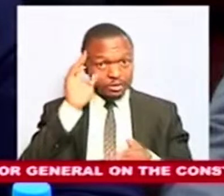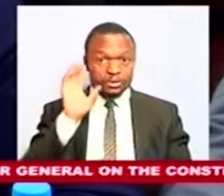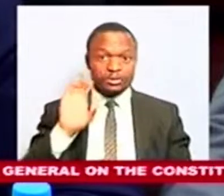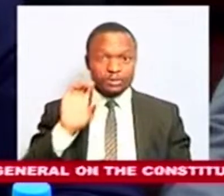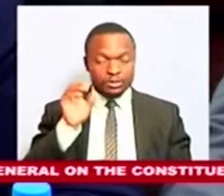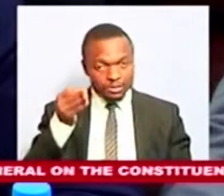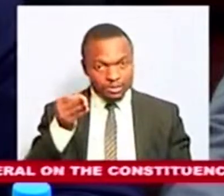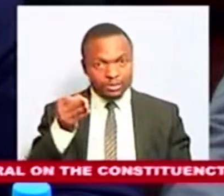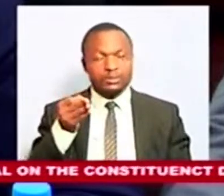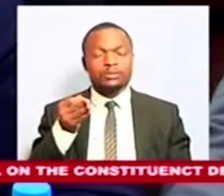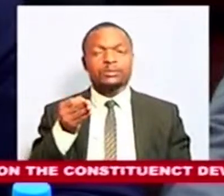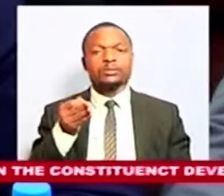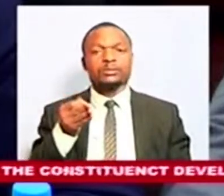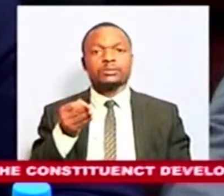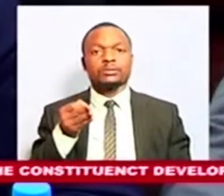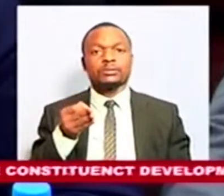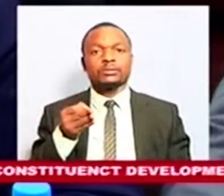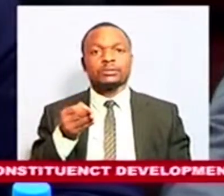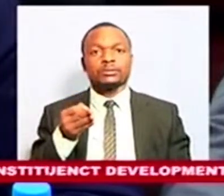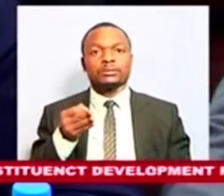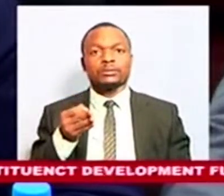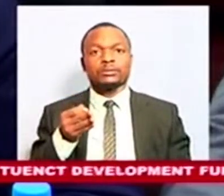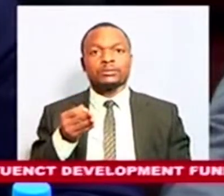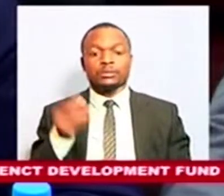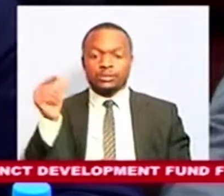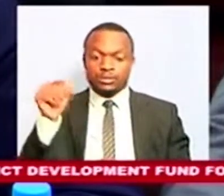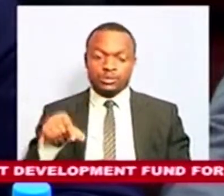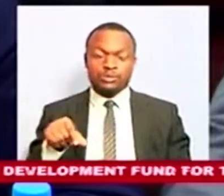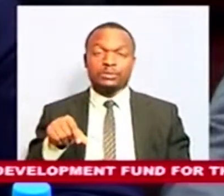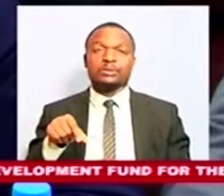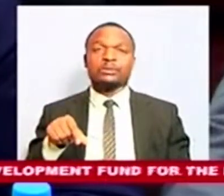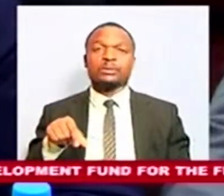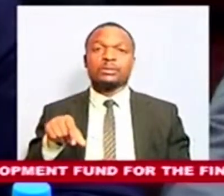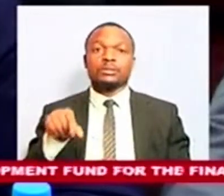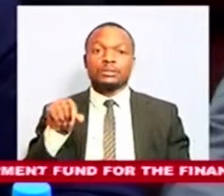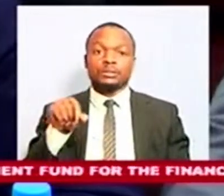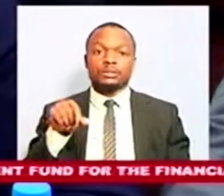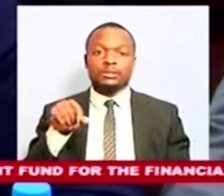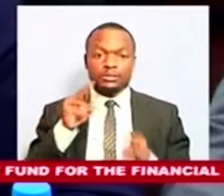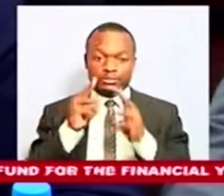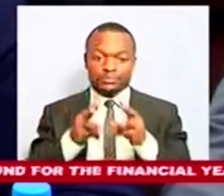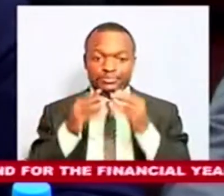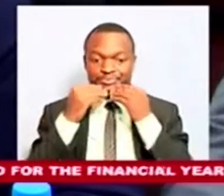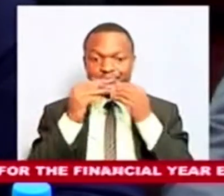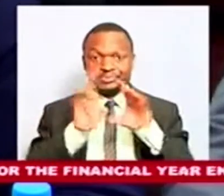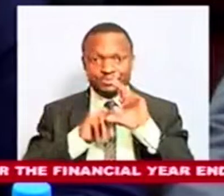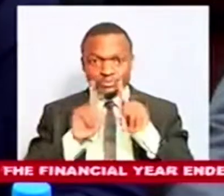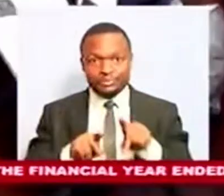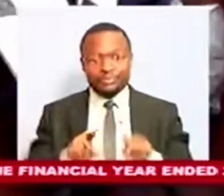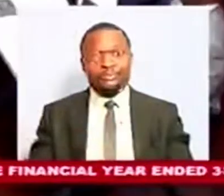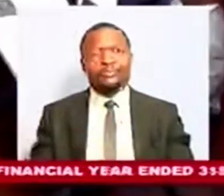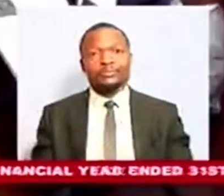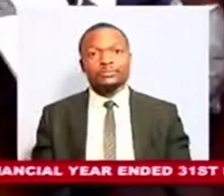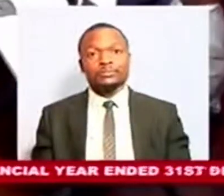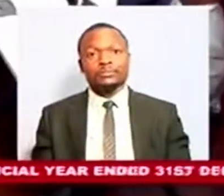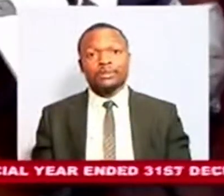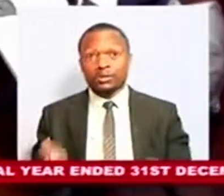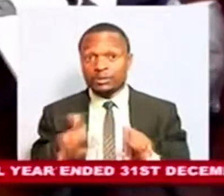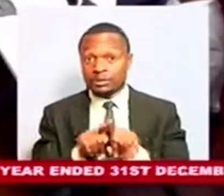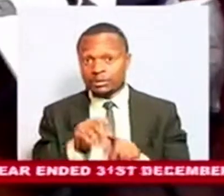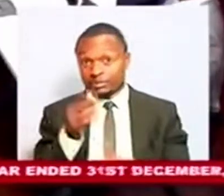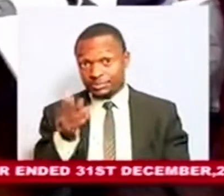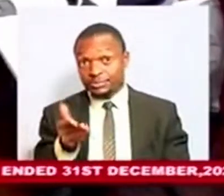CDF related on a quarterly basis. Thank you, Chair. Is it on the same?